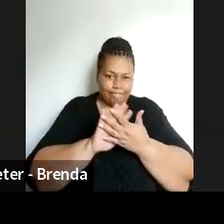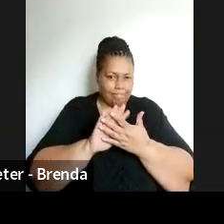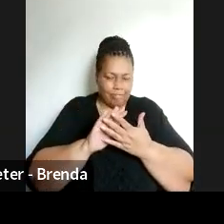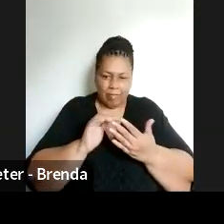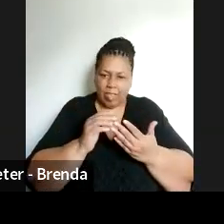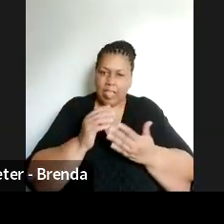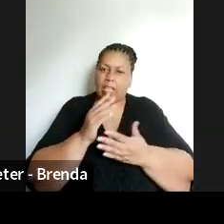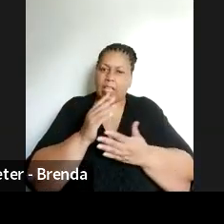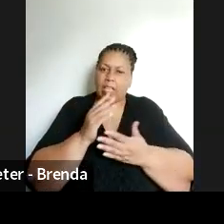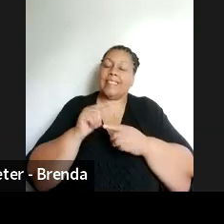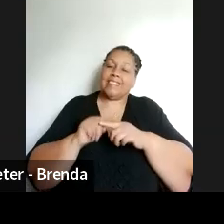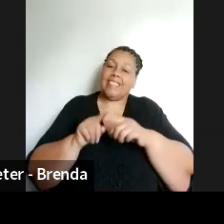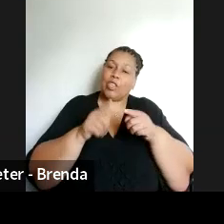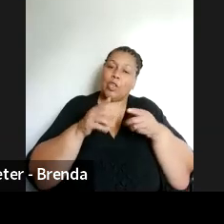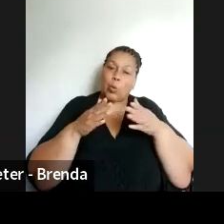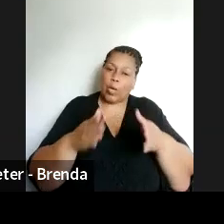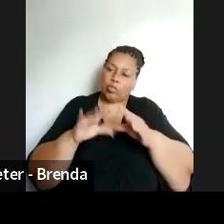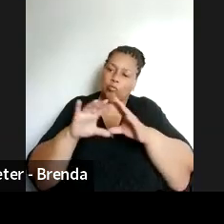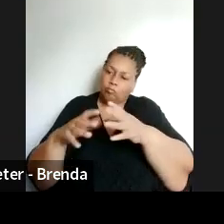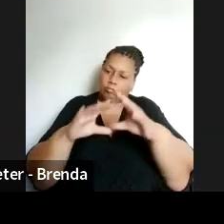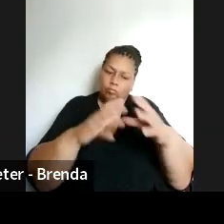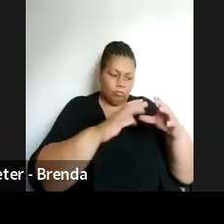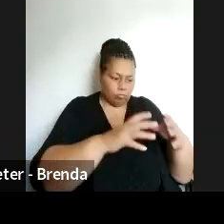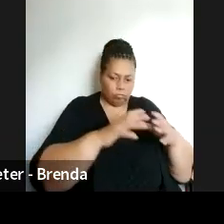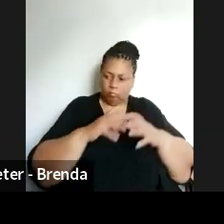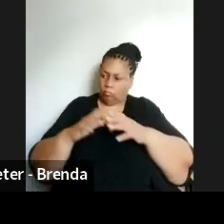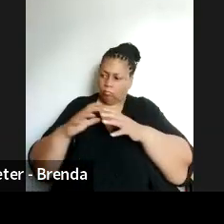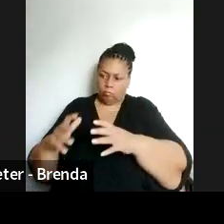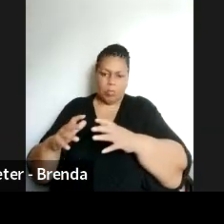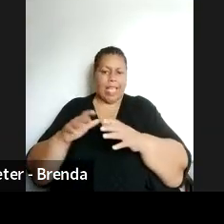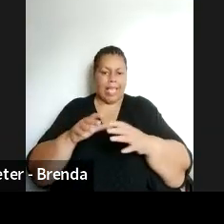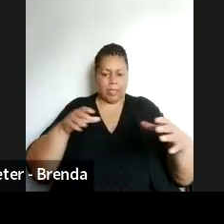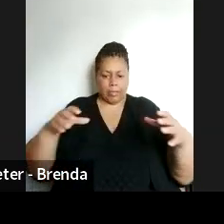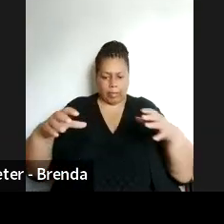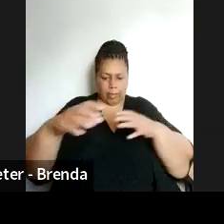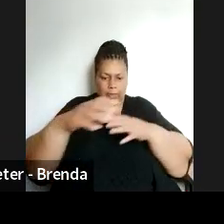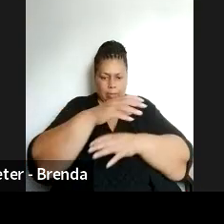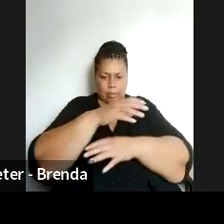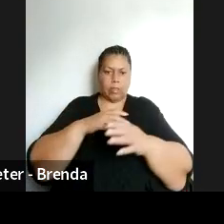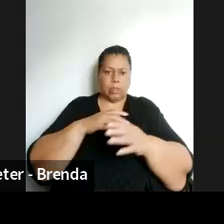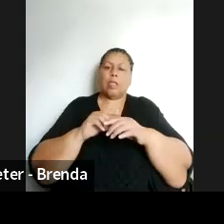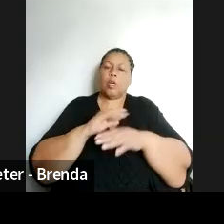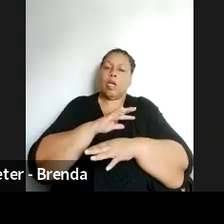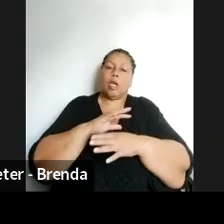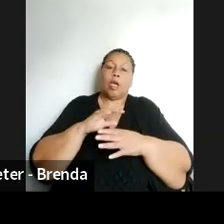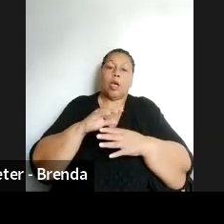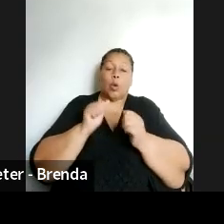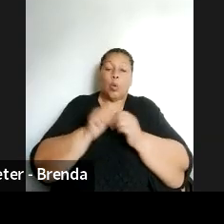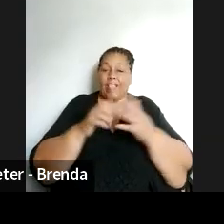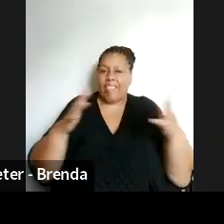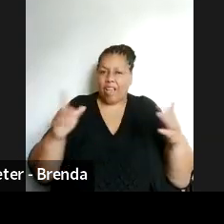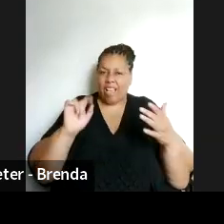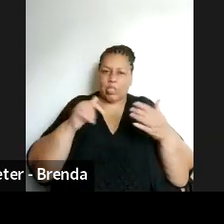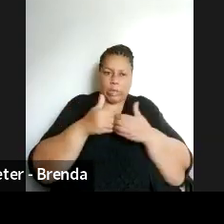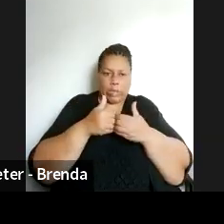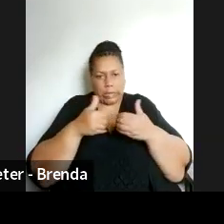sometimes there are ways to categorize students who are going to be moving in the same work circles without having to do that. Yeah, just because we're no